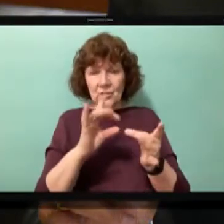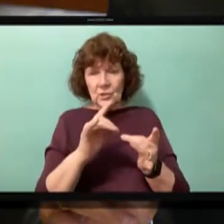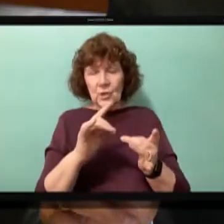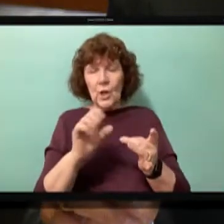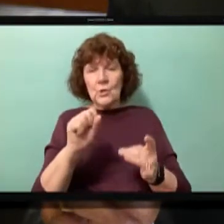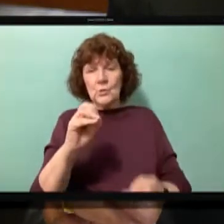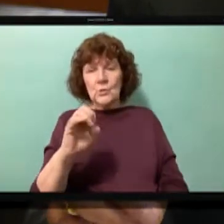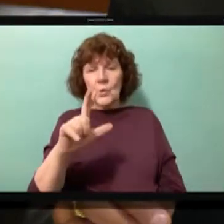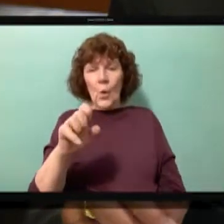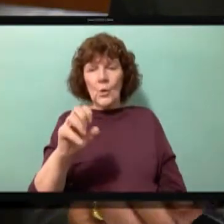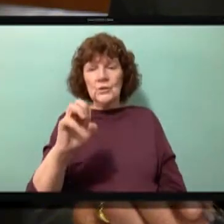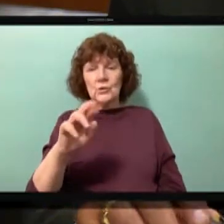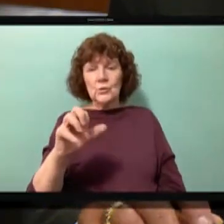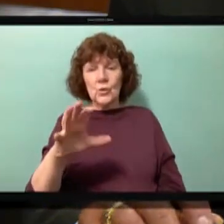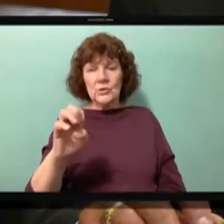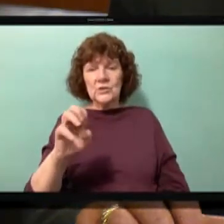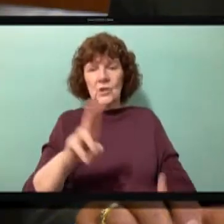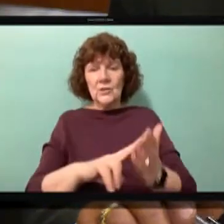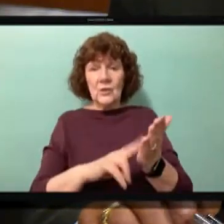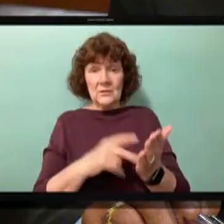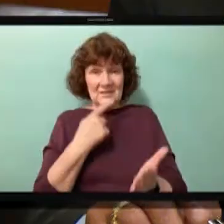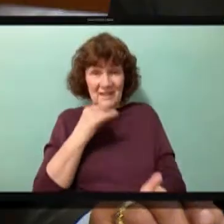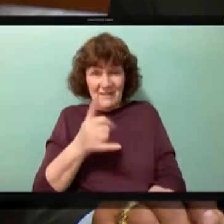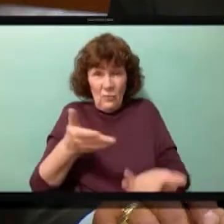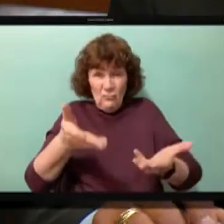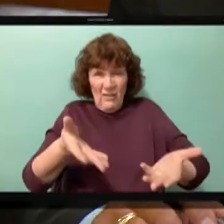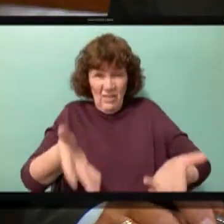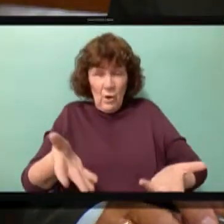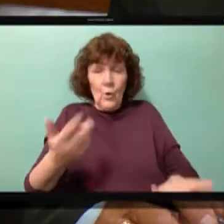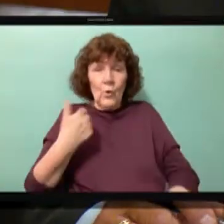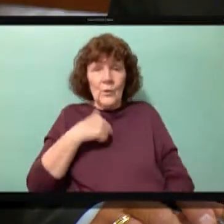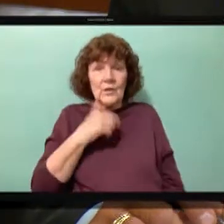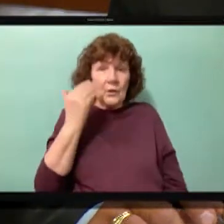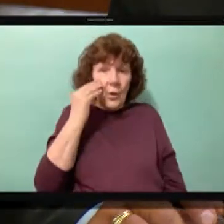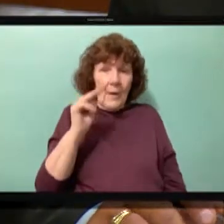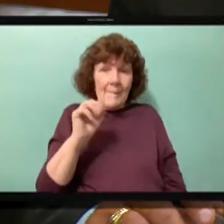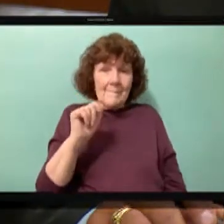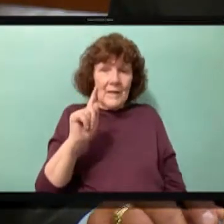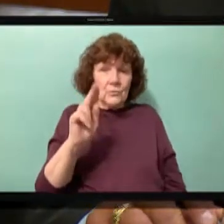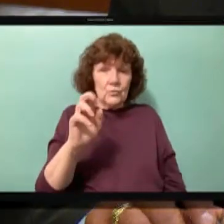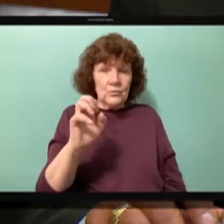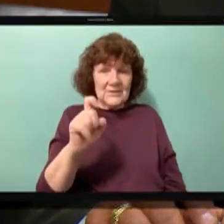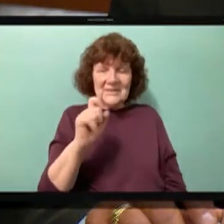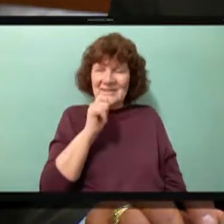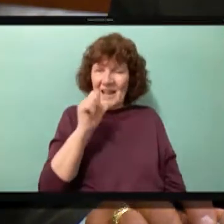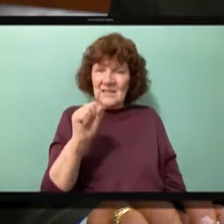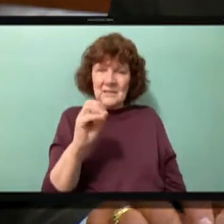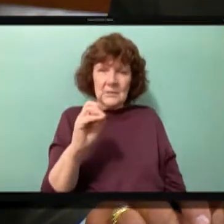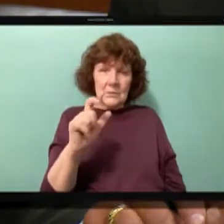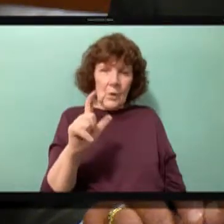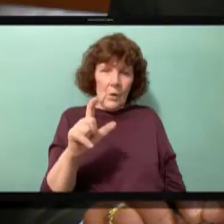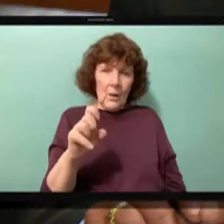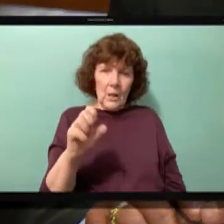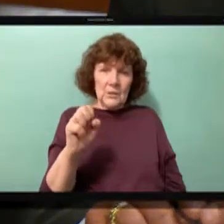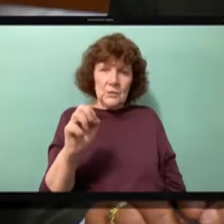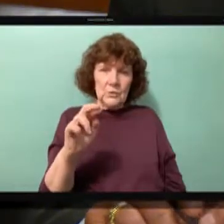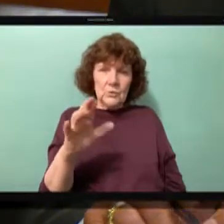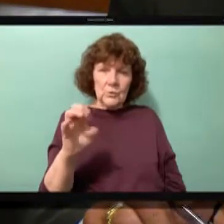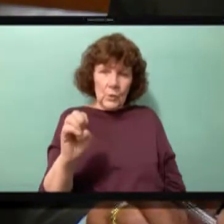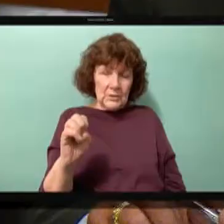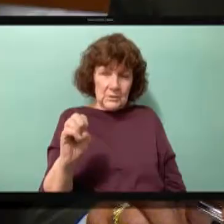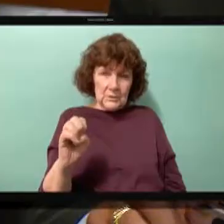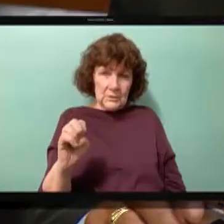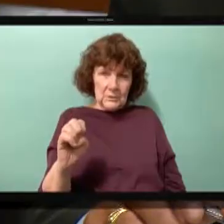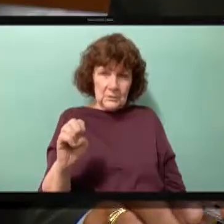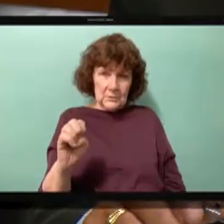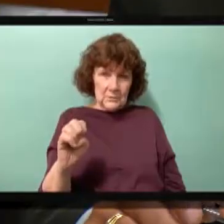says that right here on there, which we know now that Matrix was not a sole source entity. Yeah,